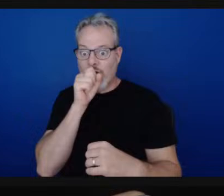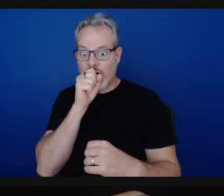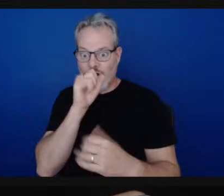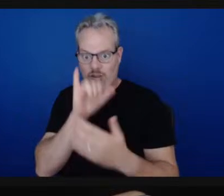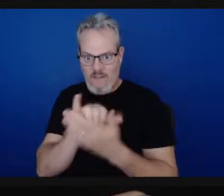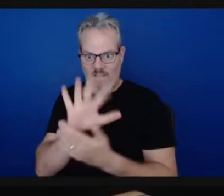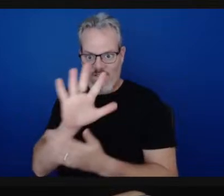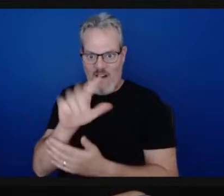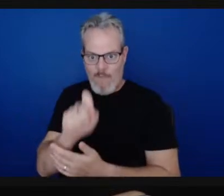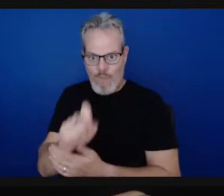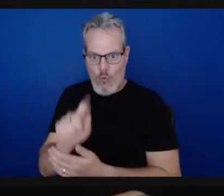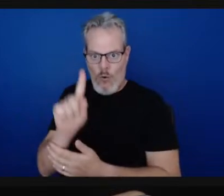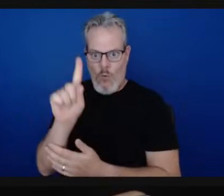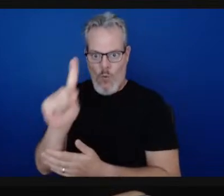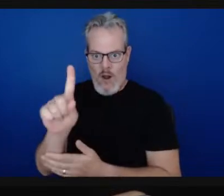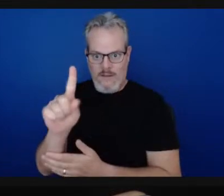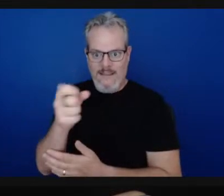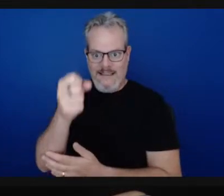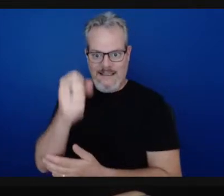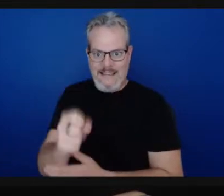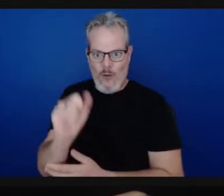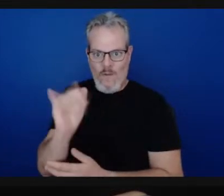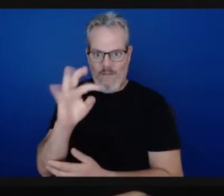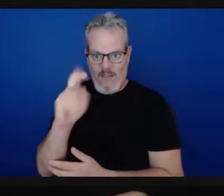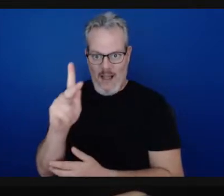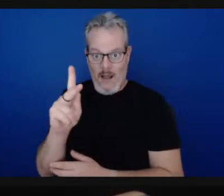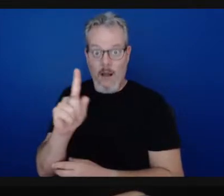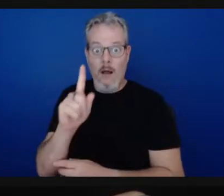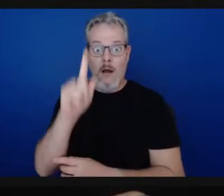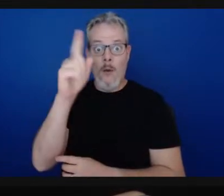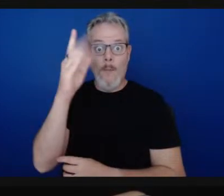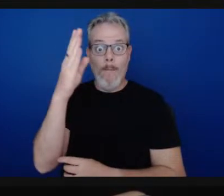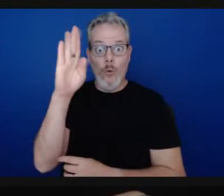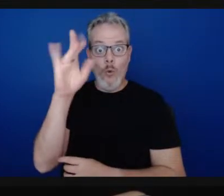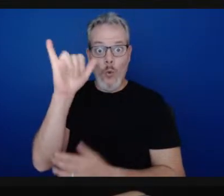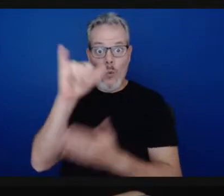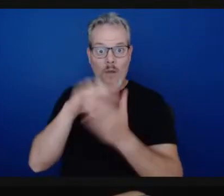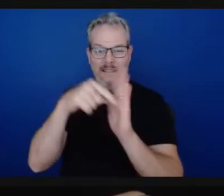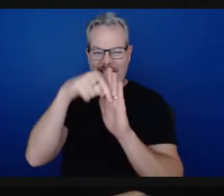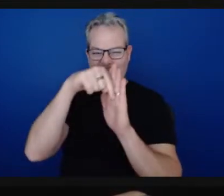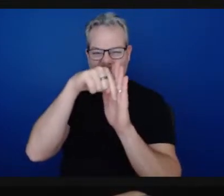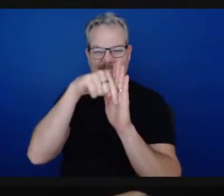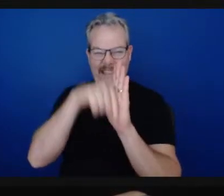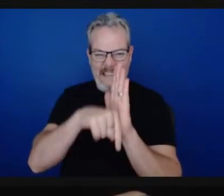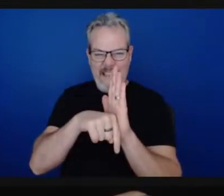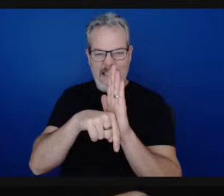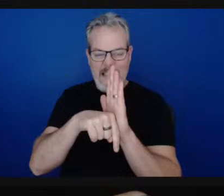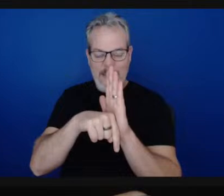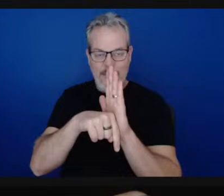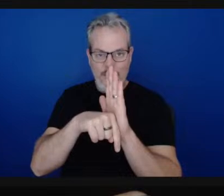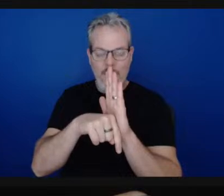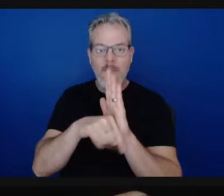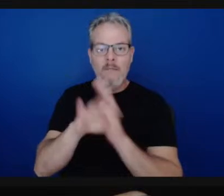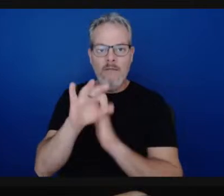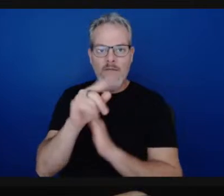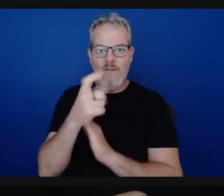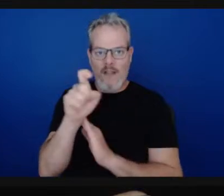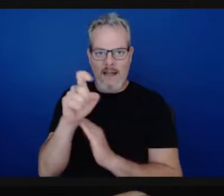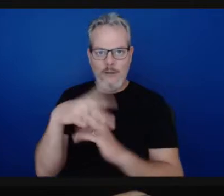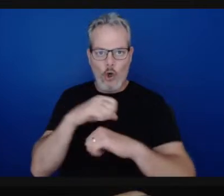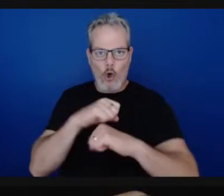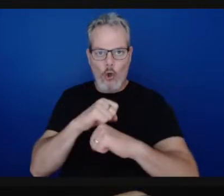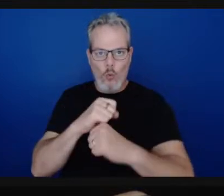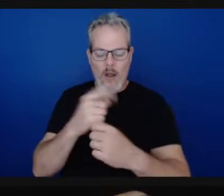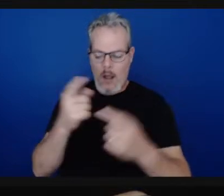occurred on Monday. This big blue one was a deep settling flexure earthquake that occurred on Wednesday,